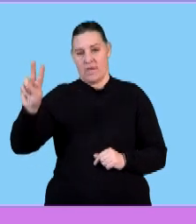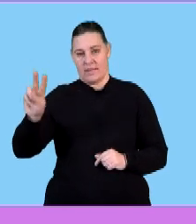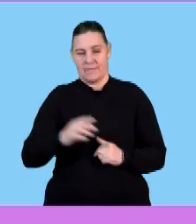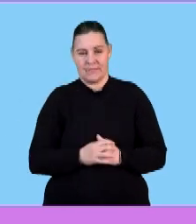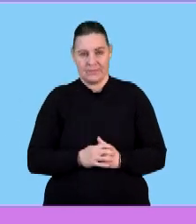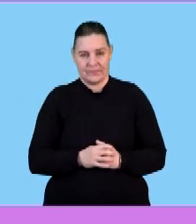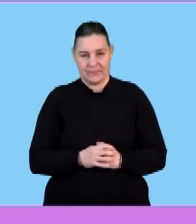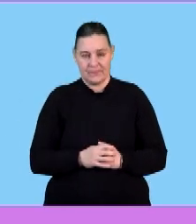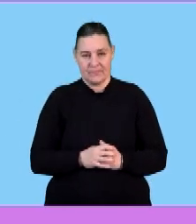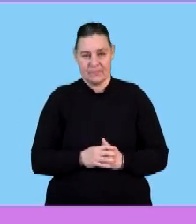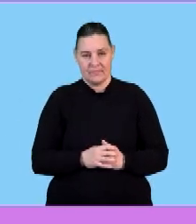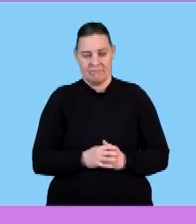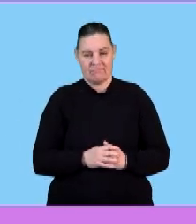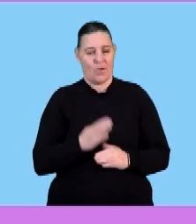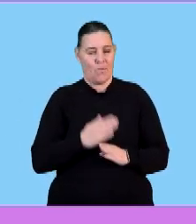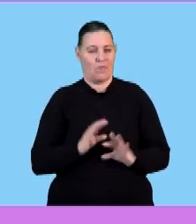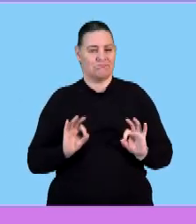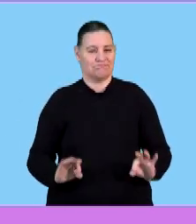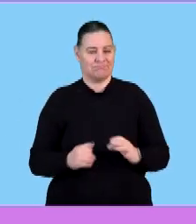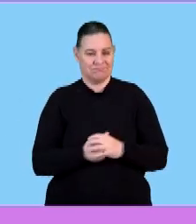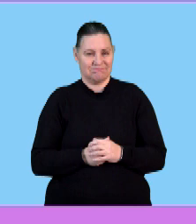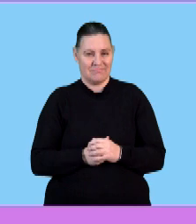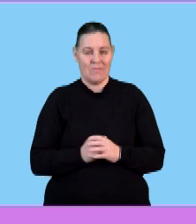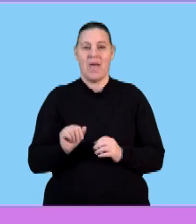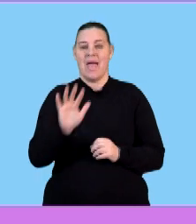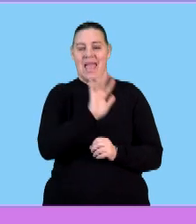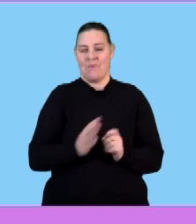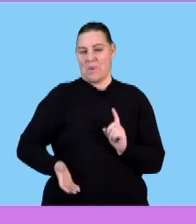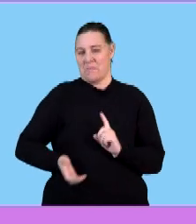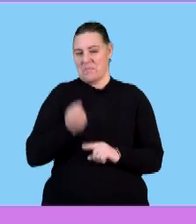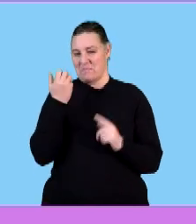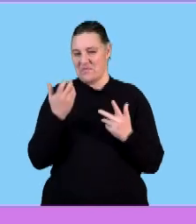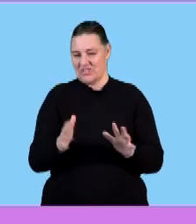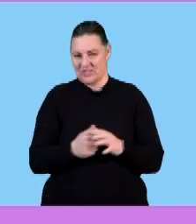millimeters squared. Nice work. We found the area of a